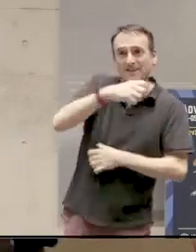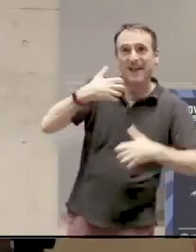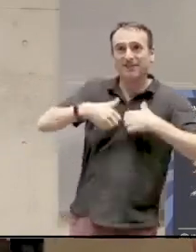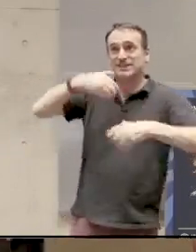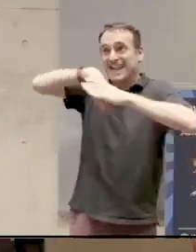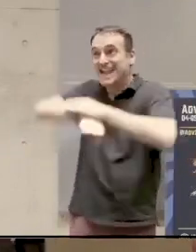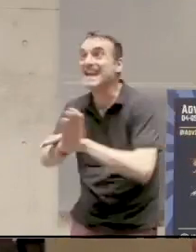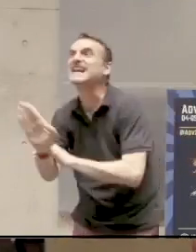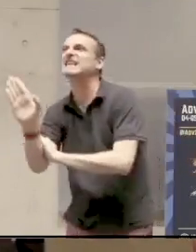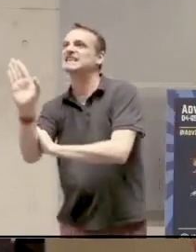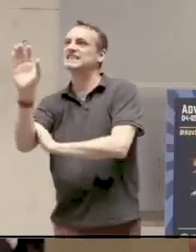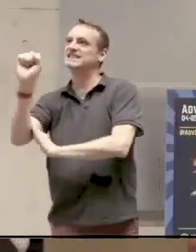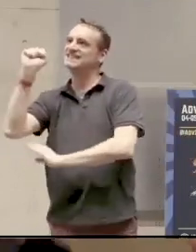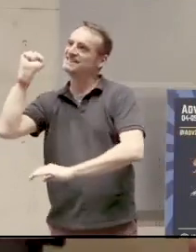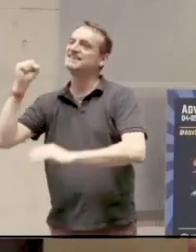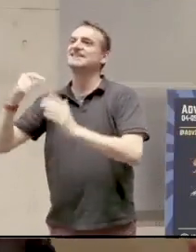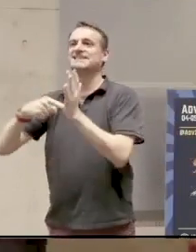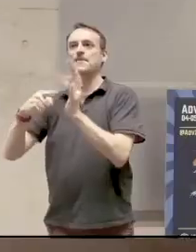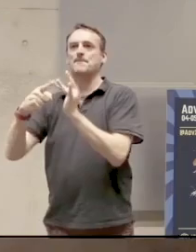Now,